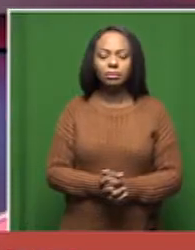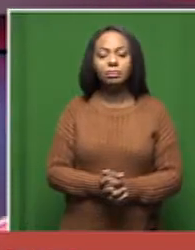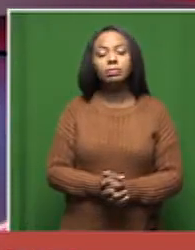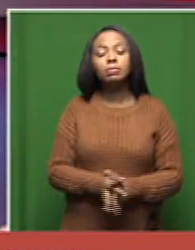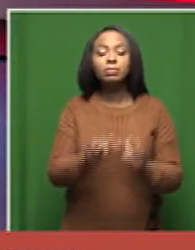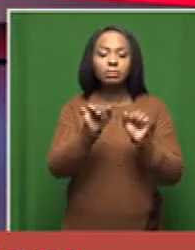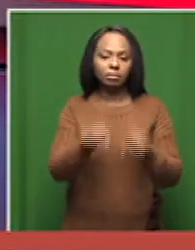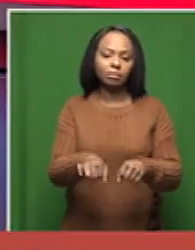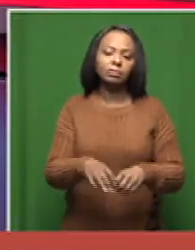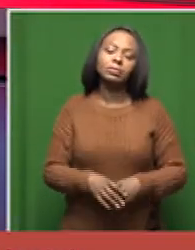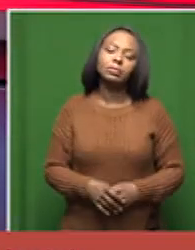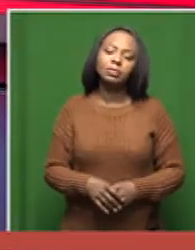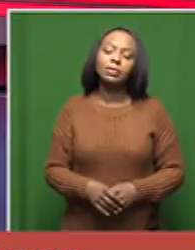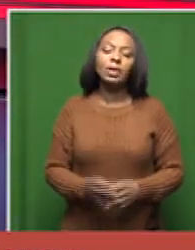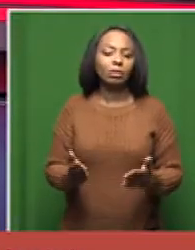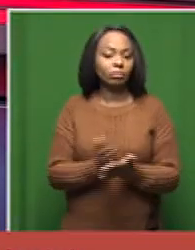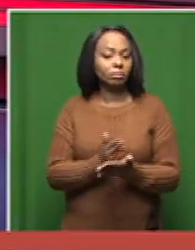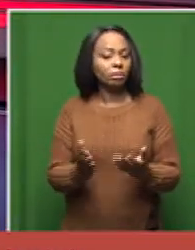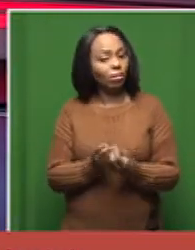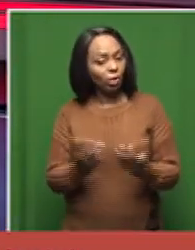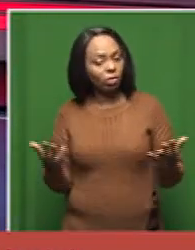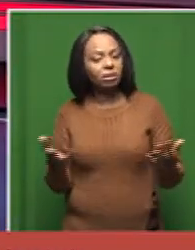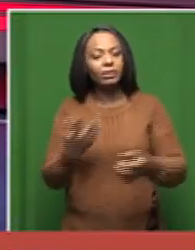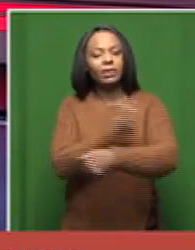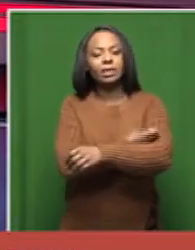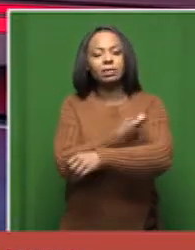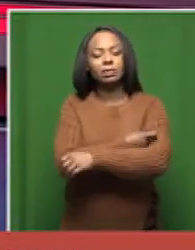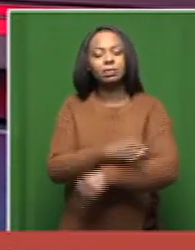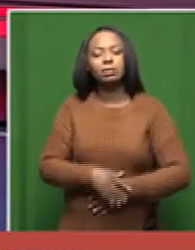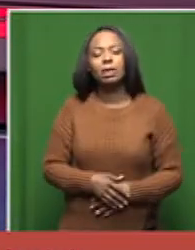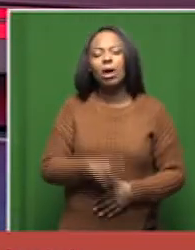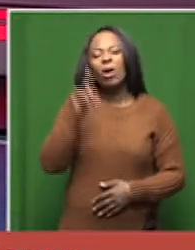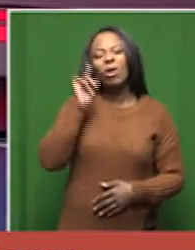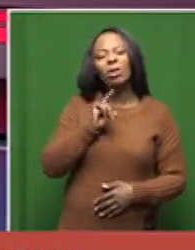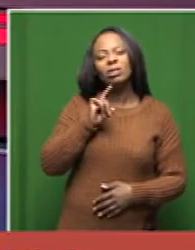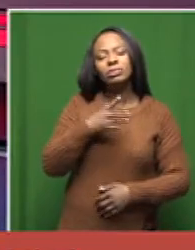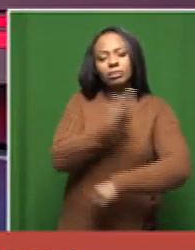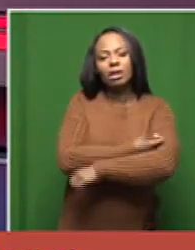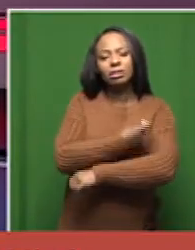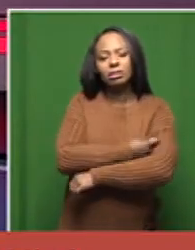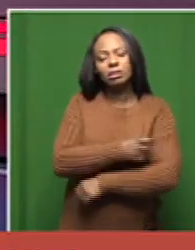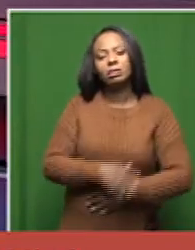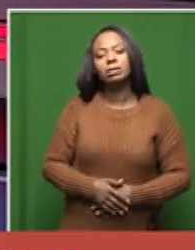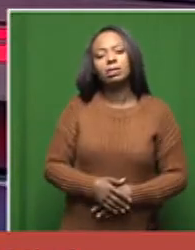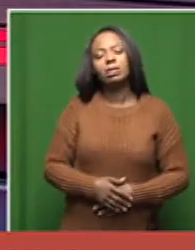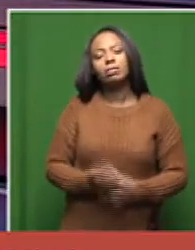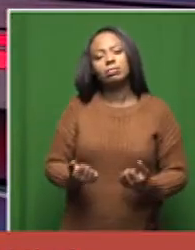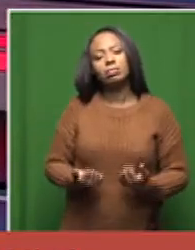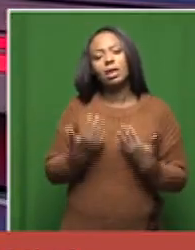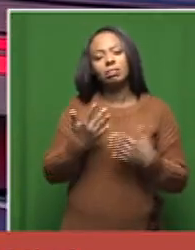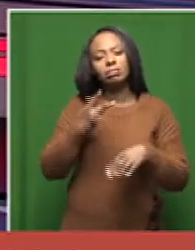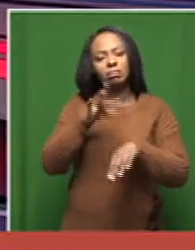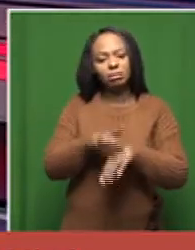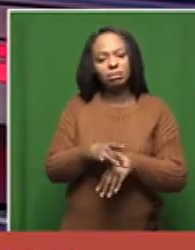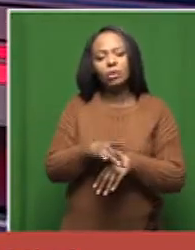Yes. So most of the vaccines, the older vaccines that we use for the most infectious illnesses were developed using egg